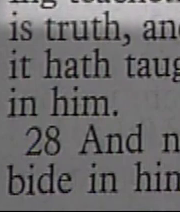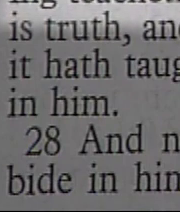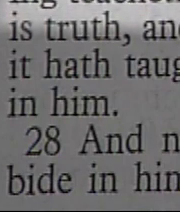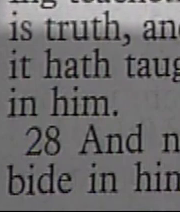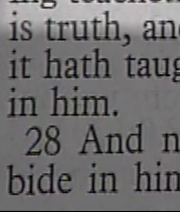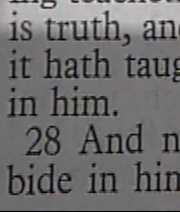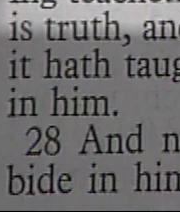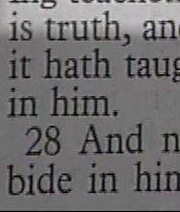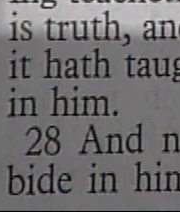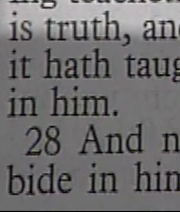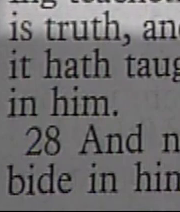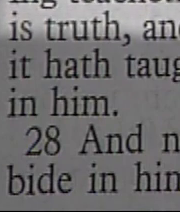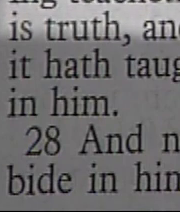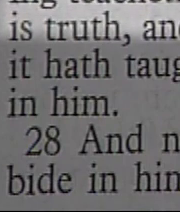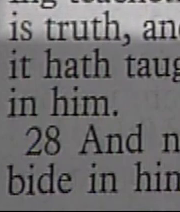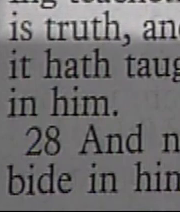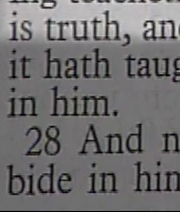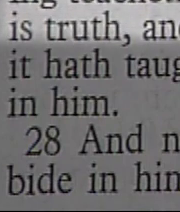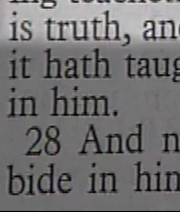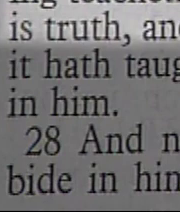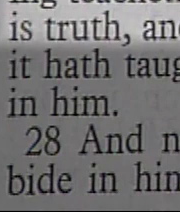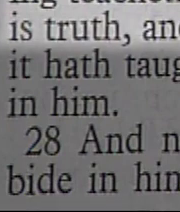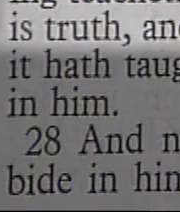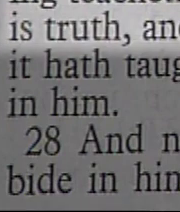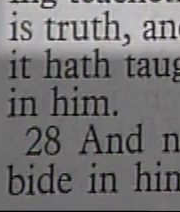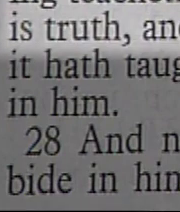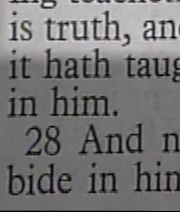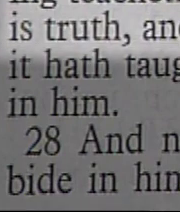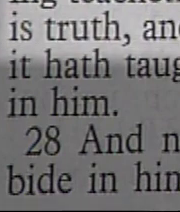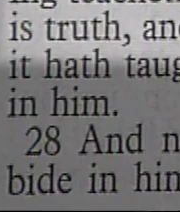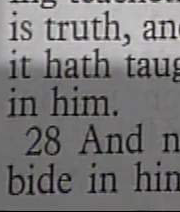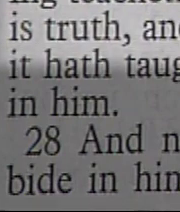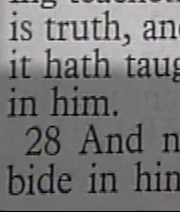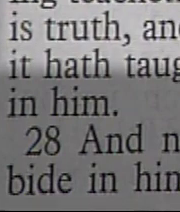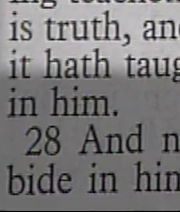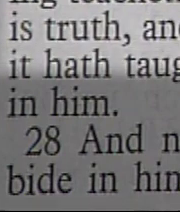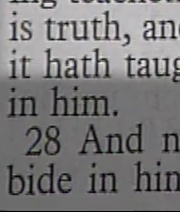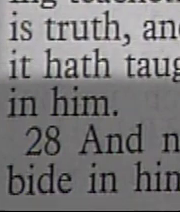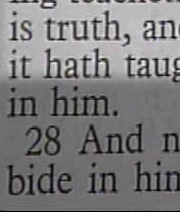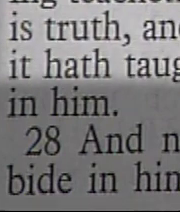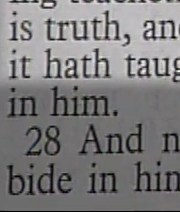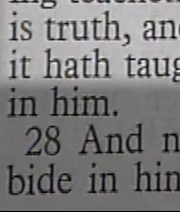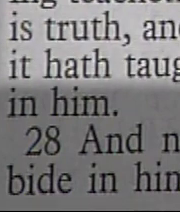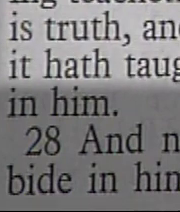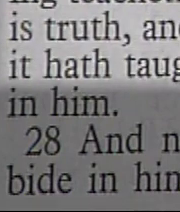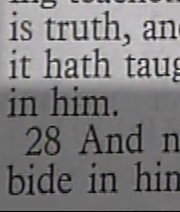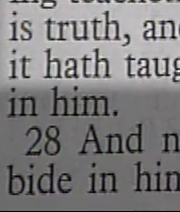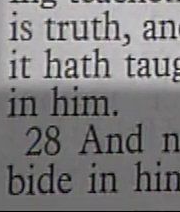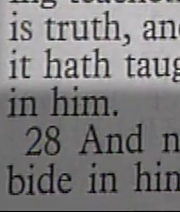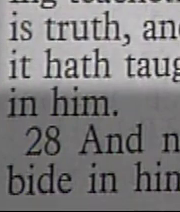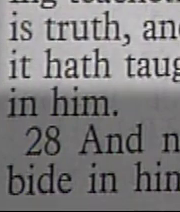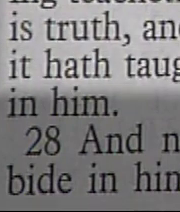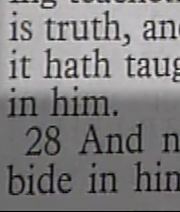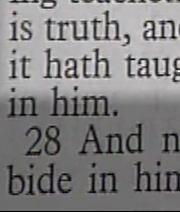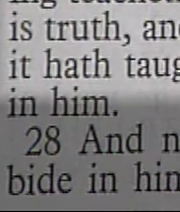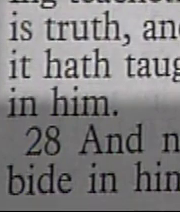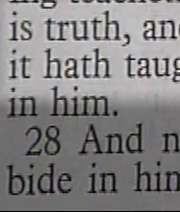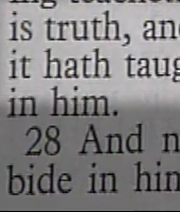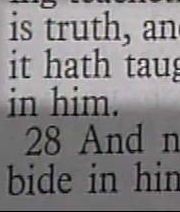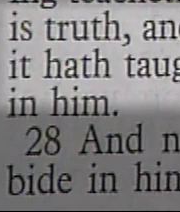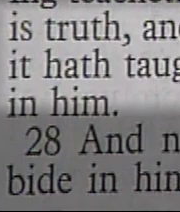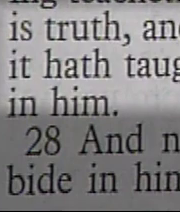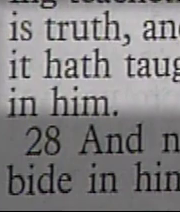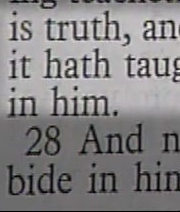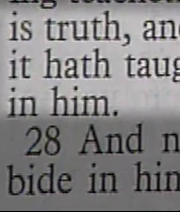anointing, as the Holy Spirit teacheth you of all things, and is truth, and is no lie, and even as it or